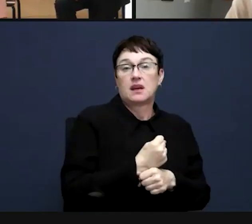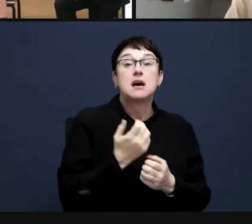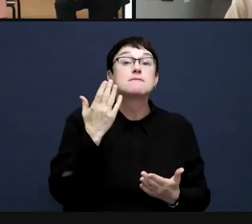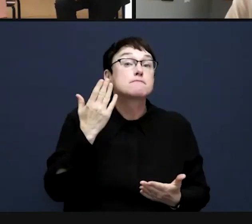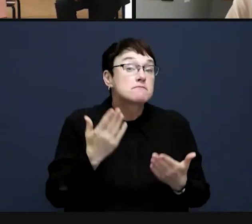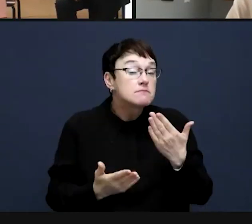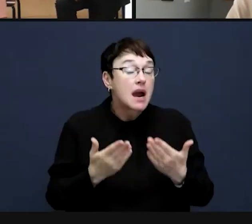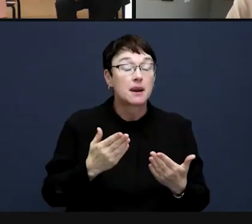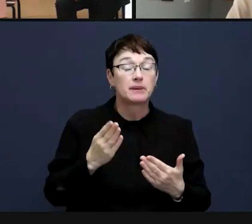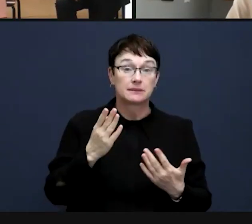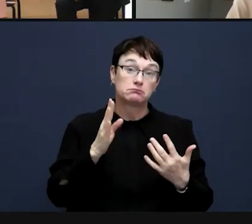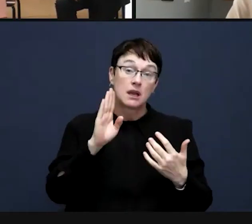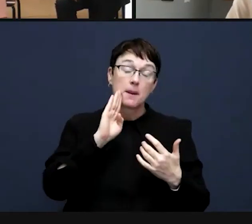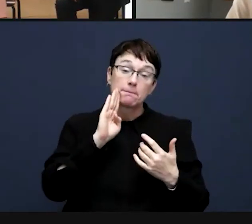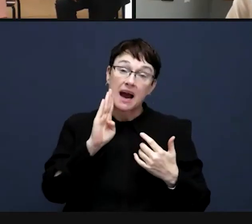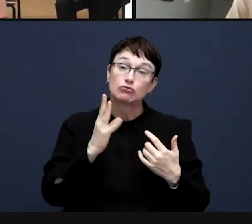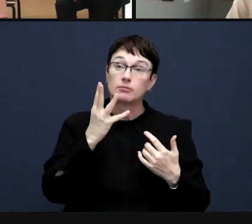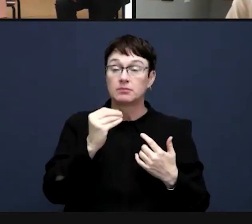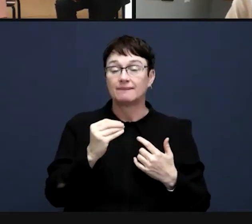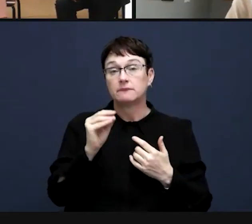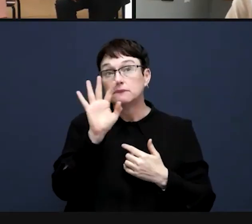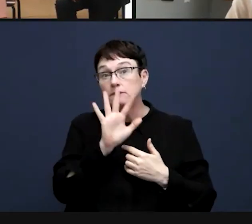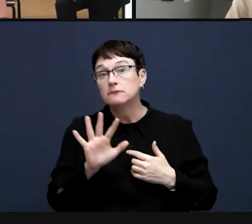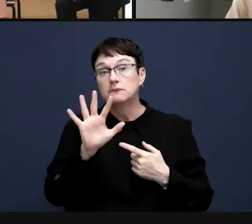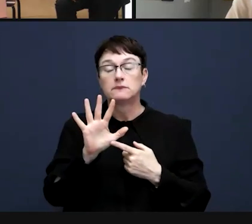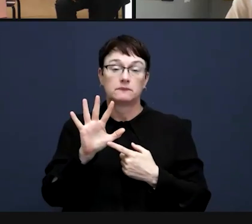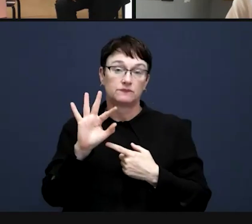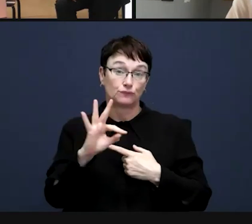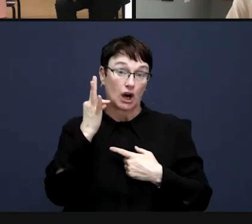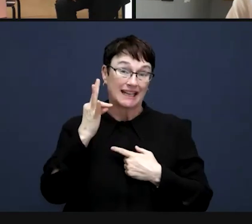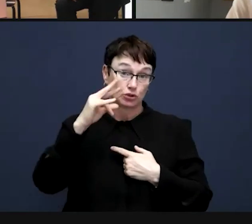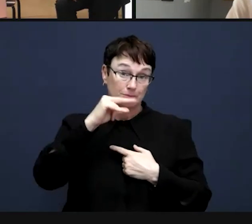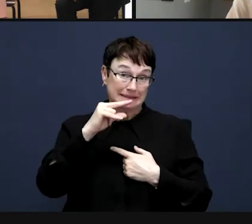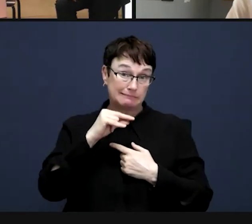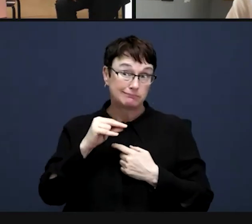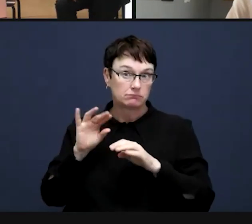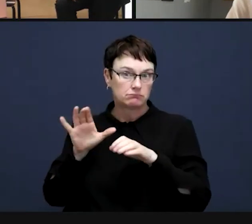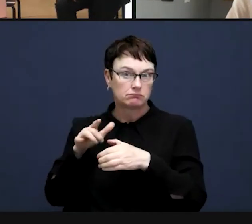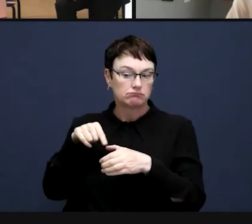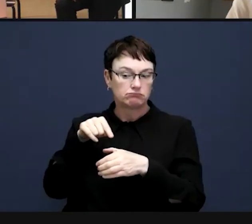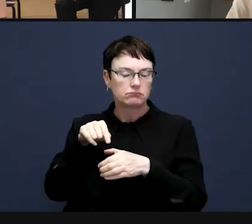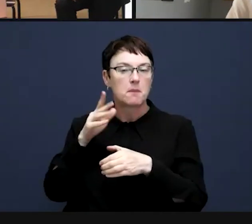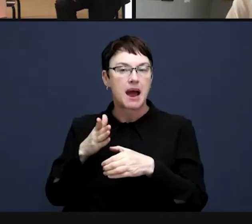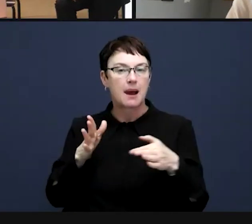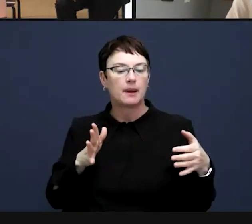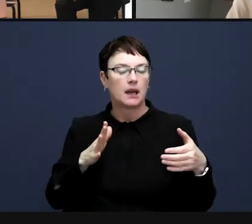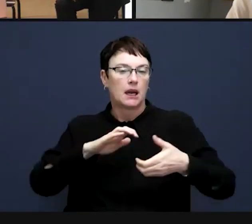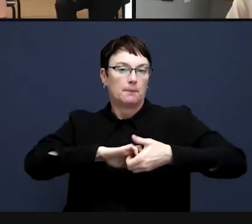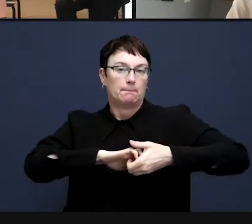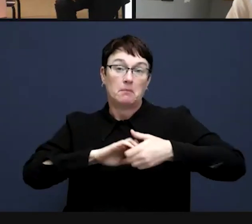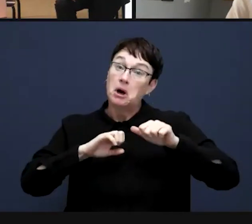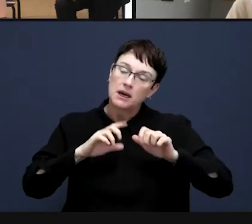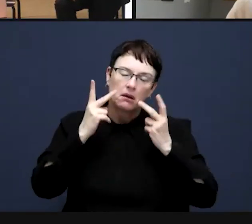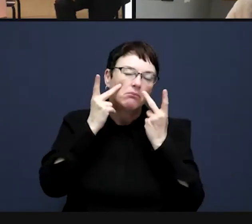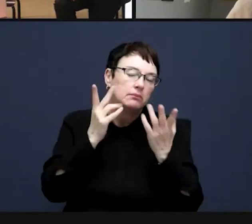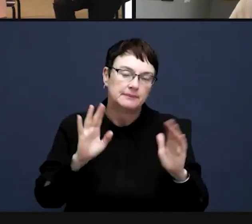Belgium. So let's see about that. Okay, so we are very fast approaching the end. Did you have any extremely